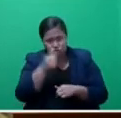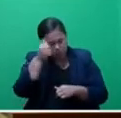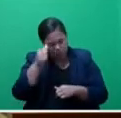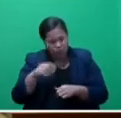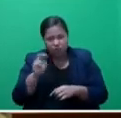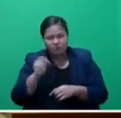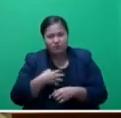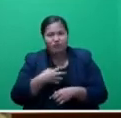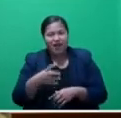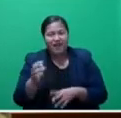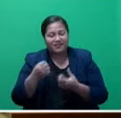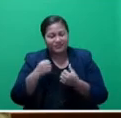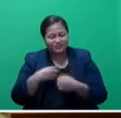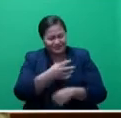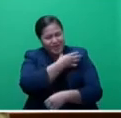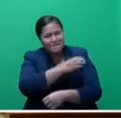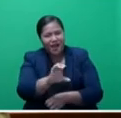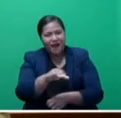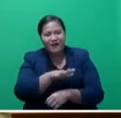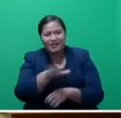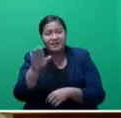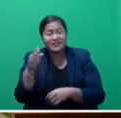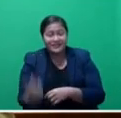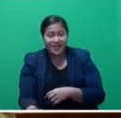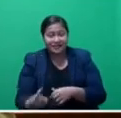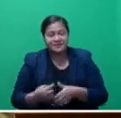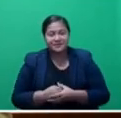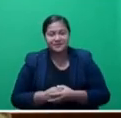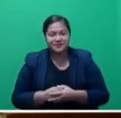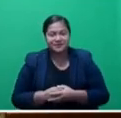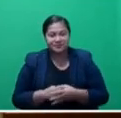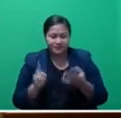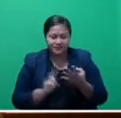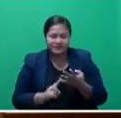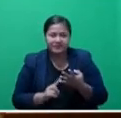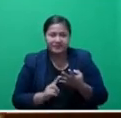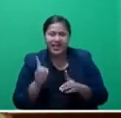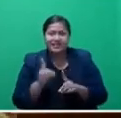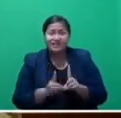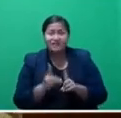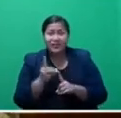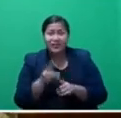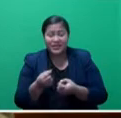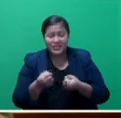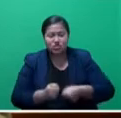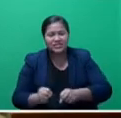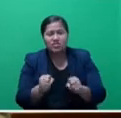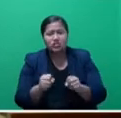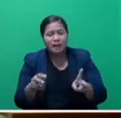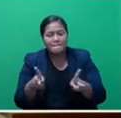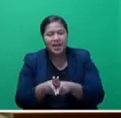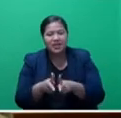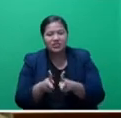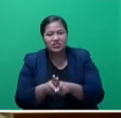themselves. The other point that I want to make, Mr. Speaker, sir, is developing strategic partnerships to empower